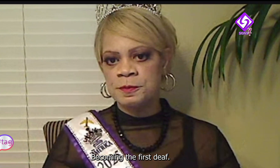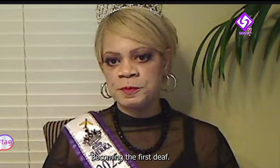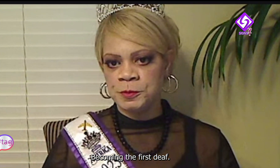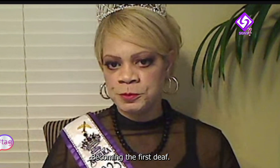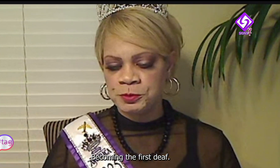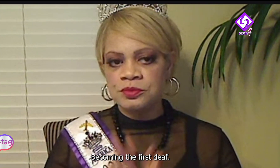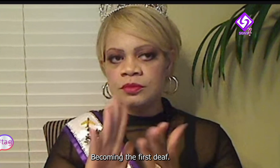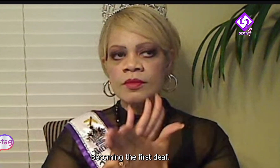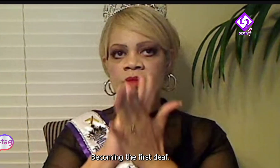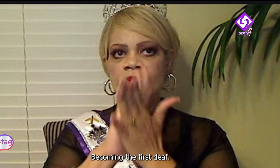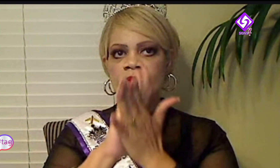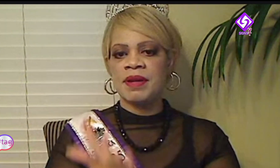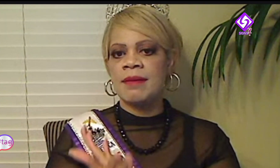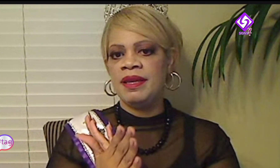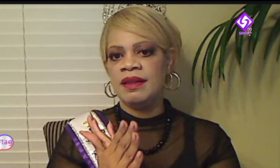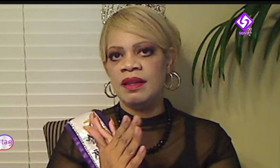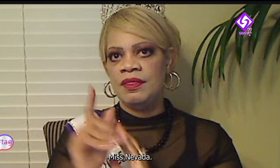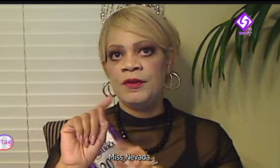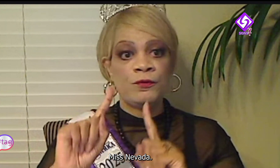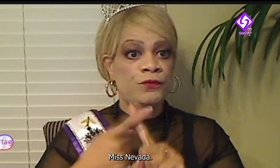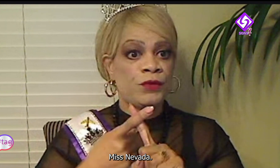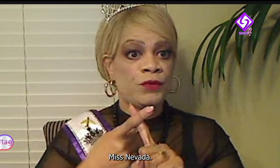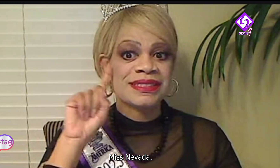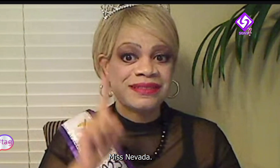Becoming the first deaf